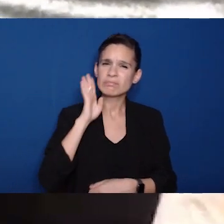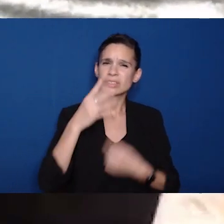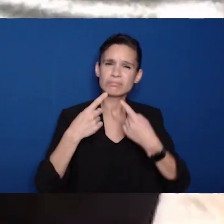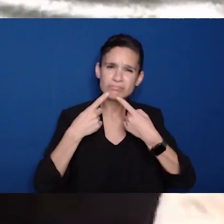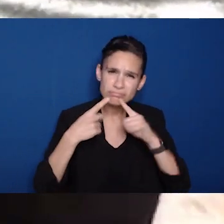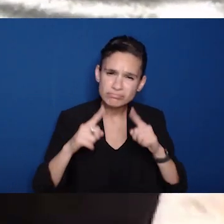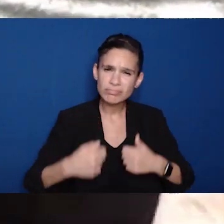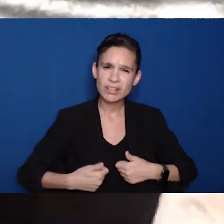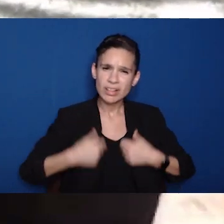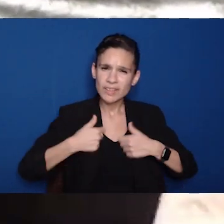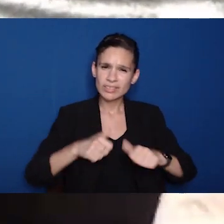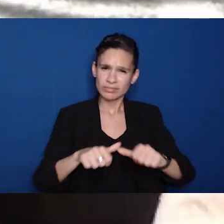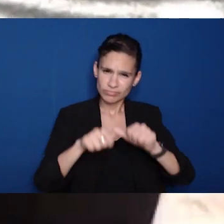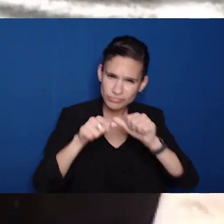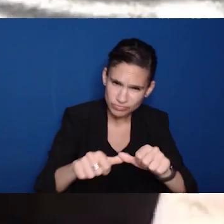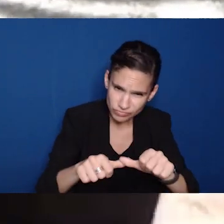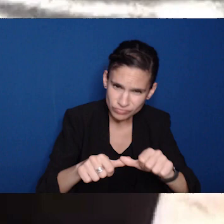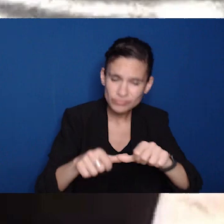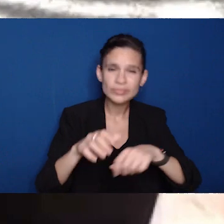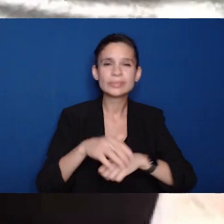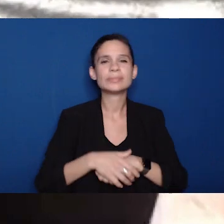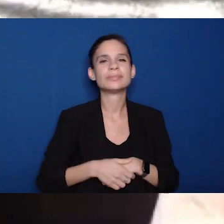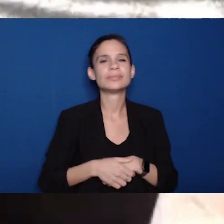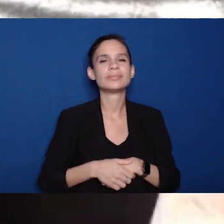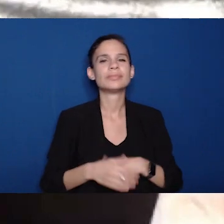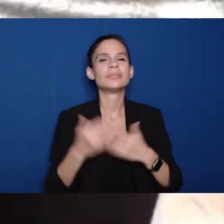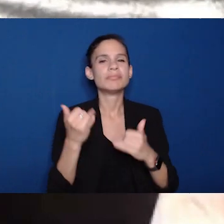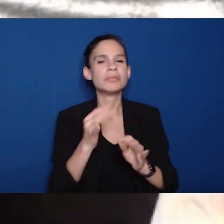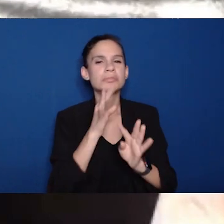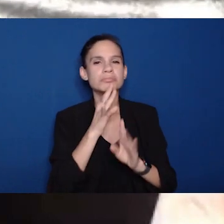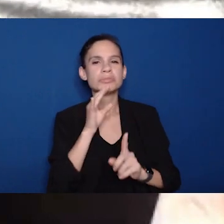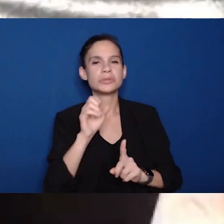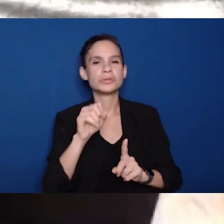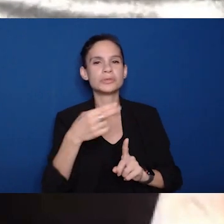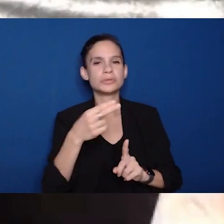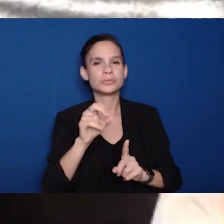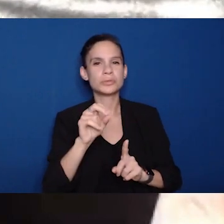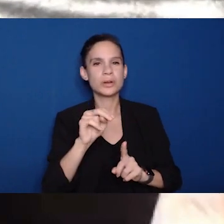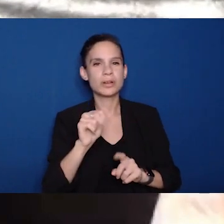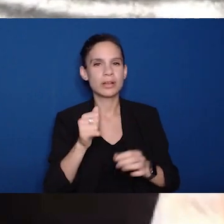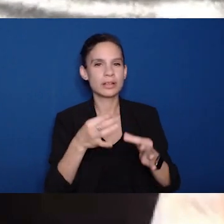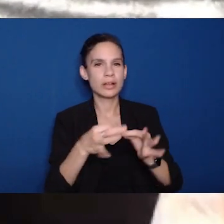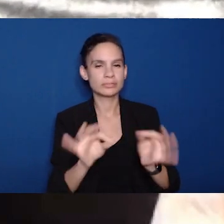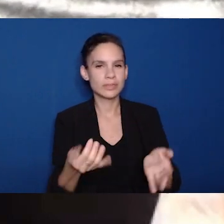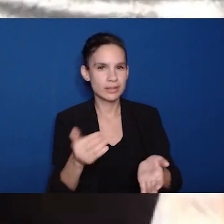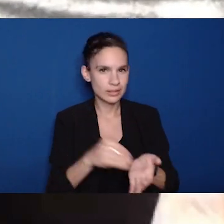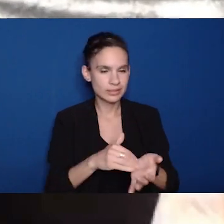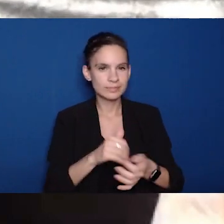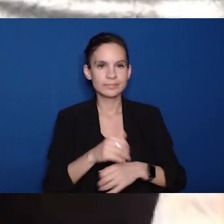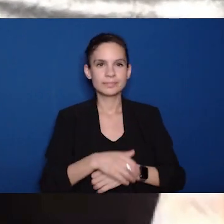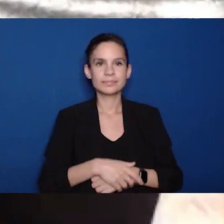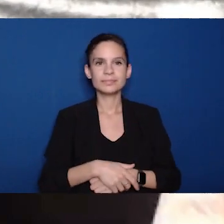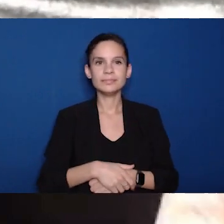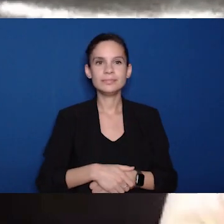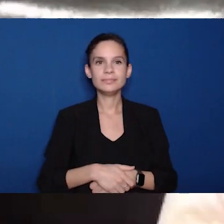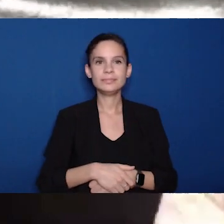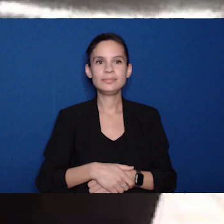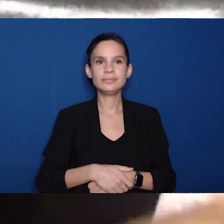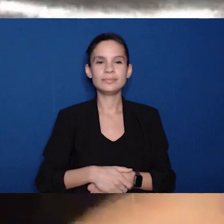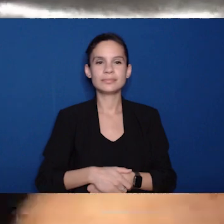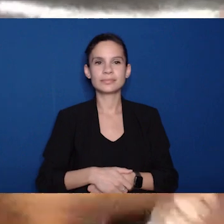out alive, we'll come out stronger. So ndinongovimba kuti kwamuri murambe muchingofonerana,